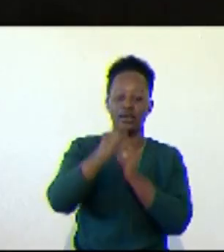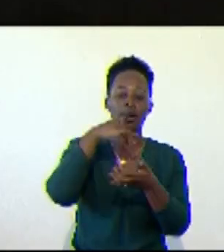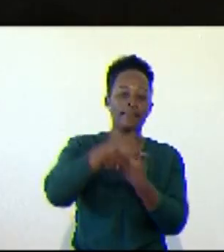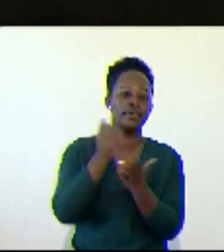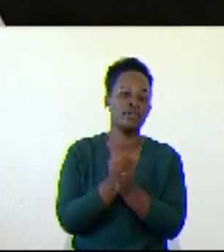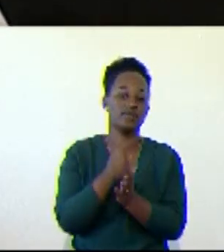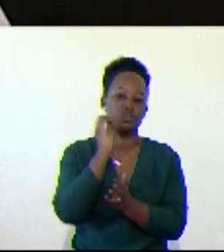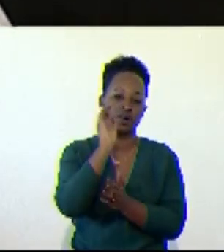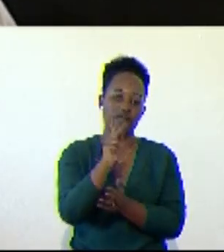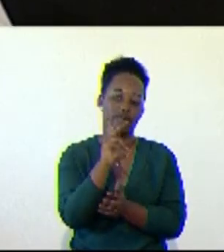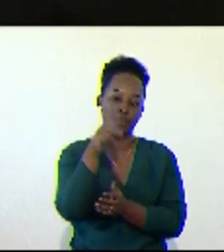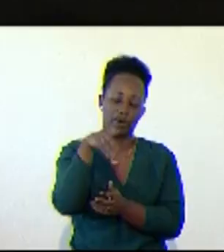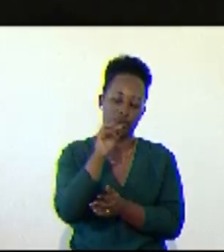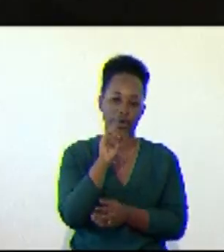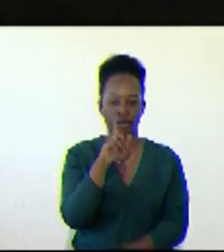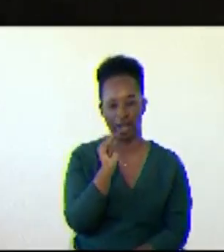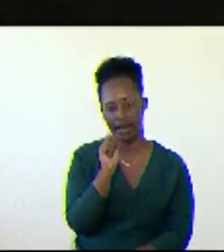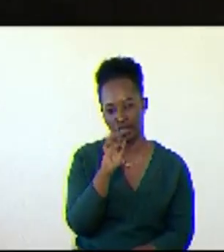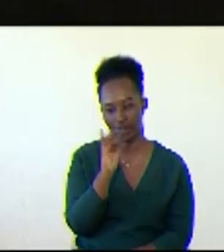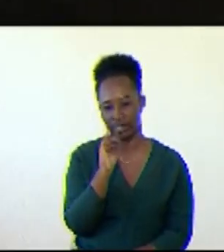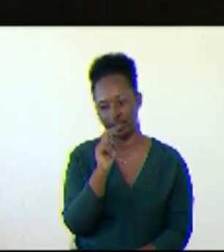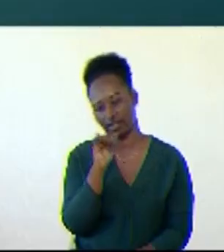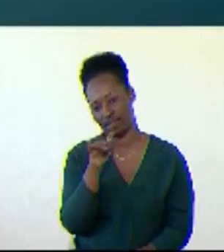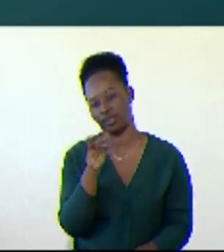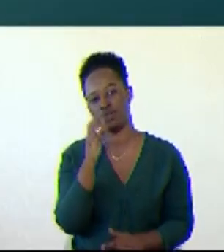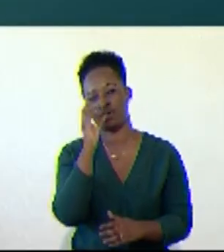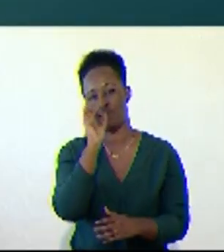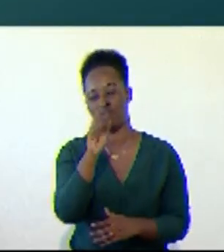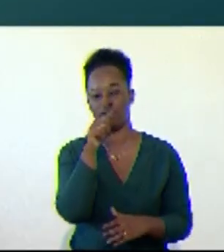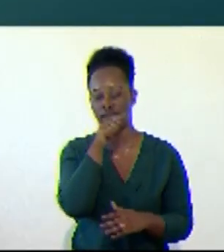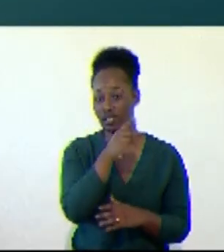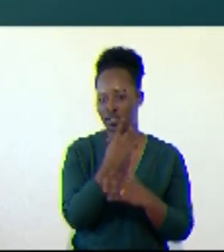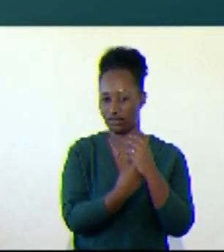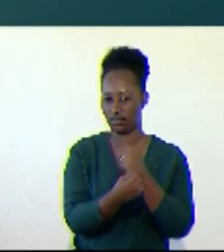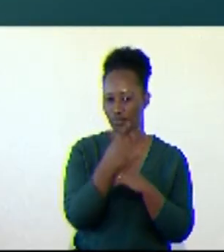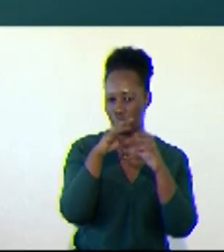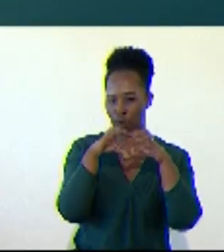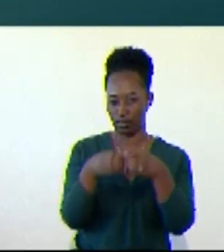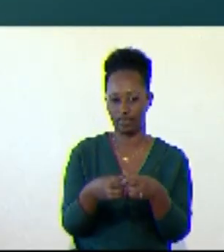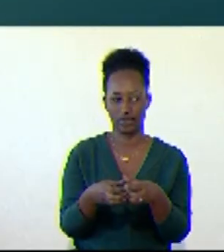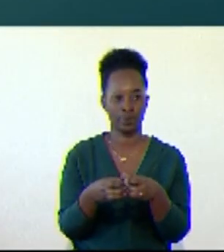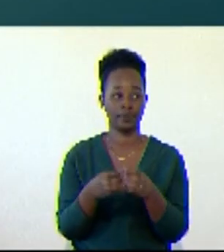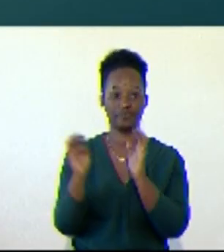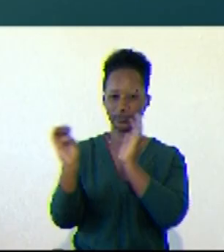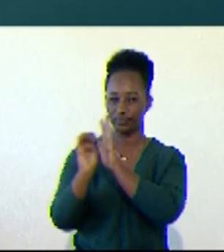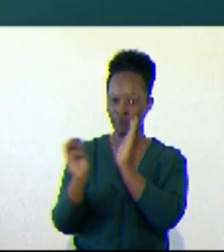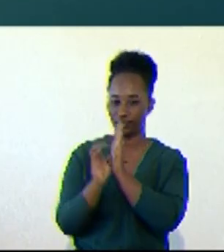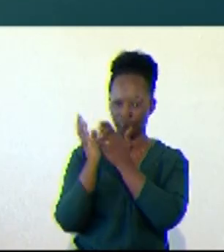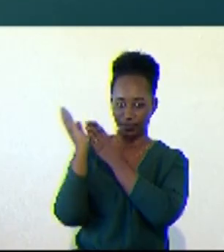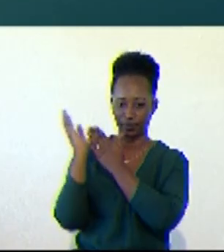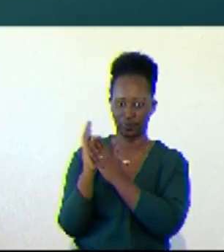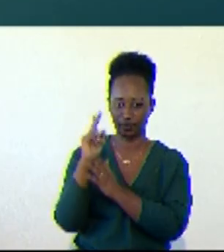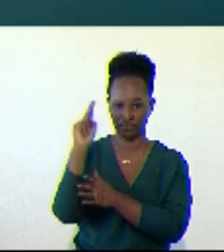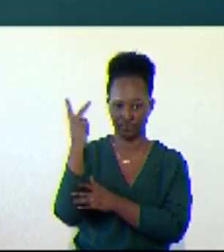the polarity of those two groups. So here we have some examples. Only alkenes undergo electrophilic